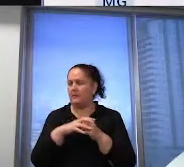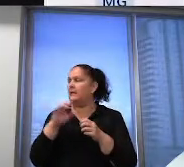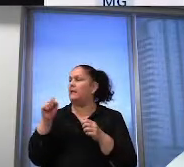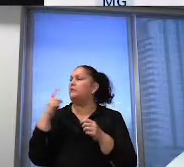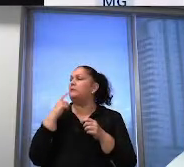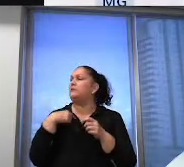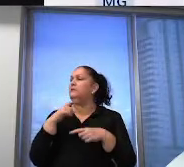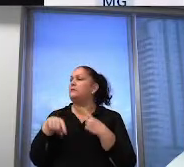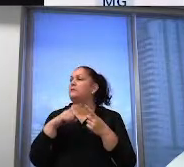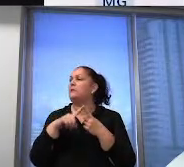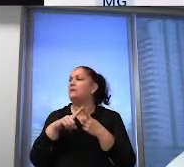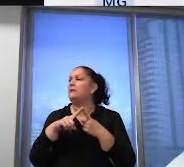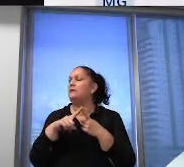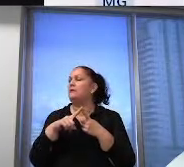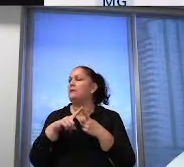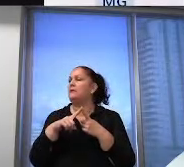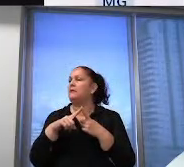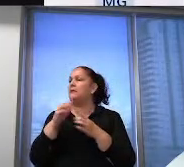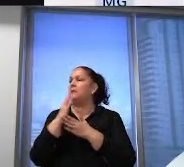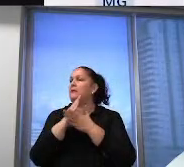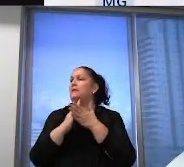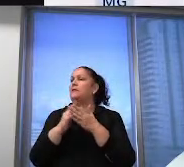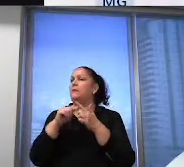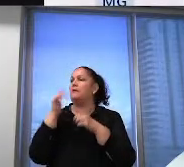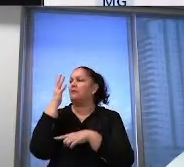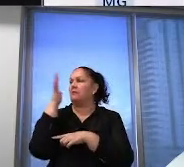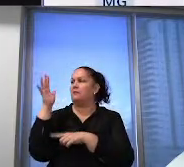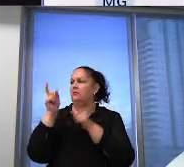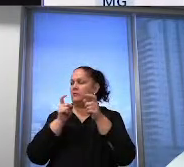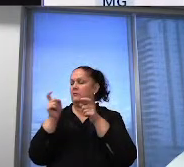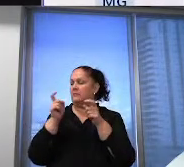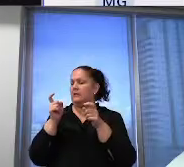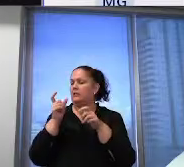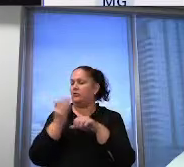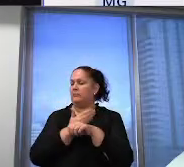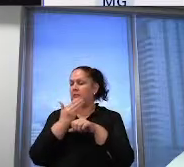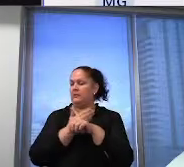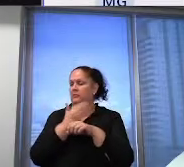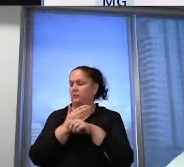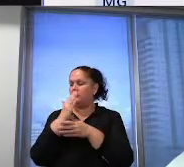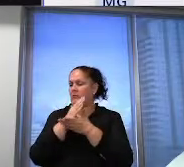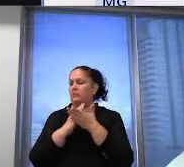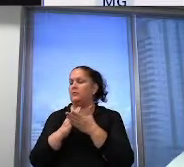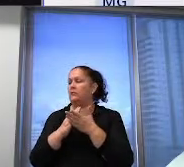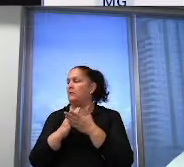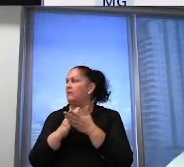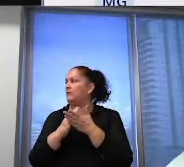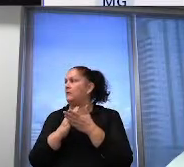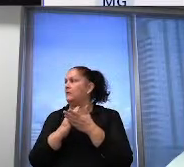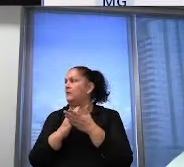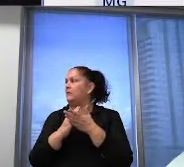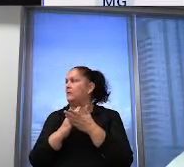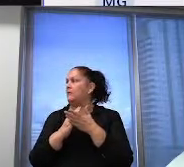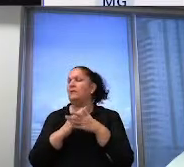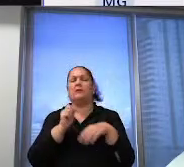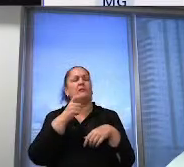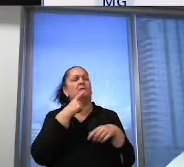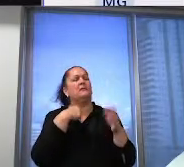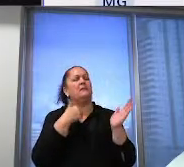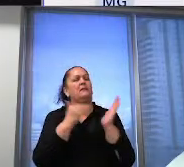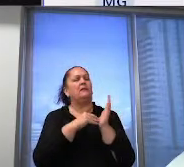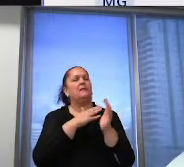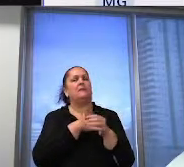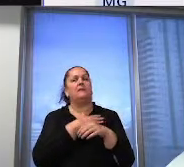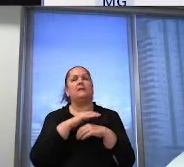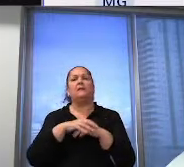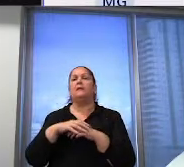Okay. Can you tell me about the elements of the phase for the vegetation management remediation phase? Sorry, can I get you to repeat